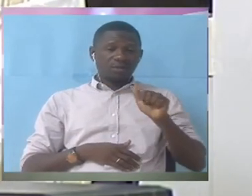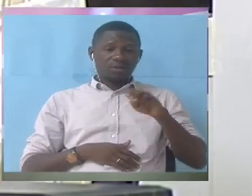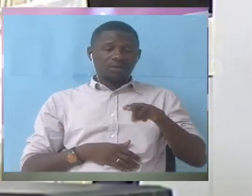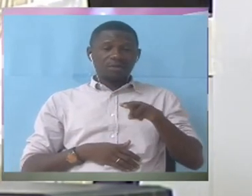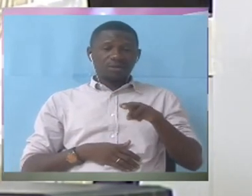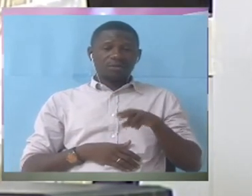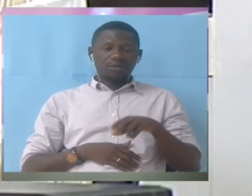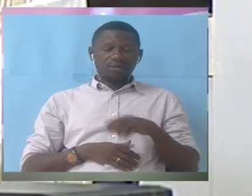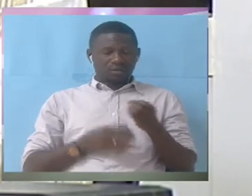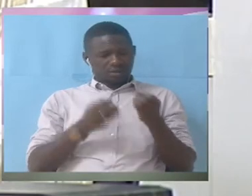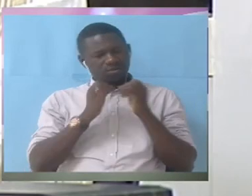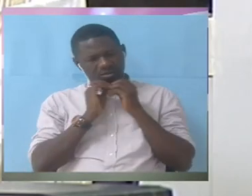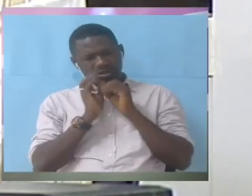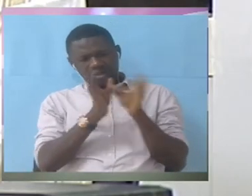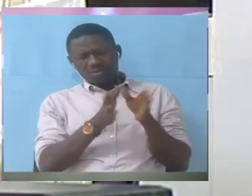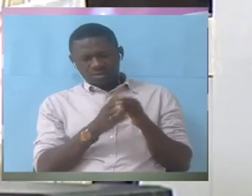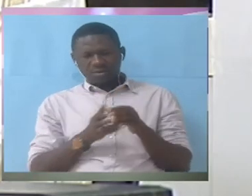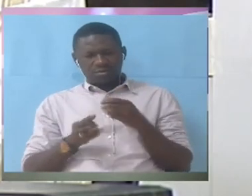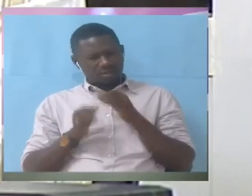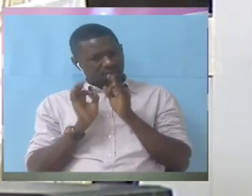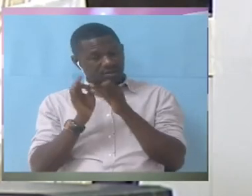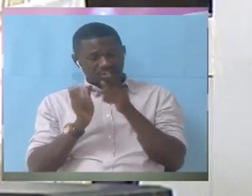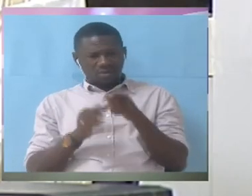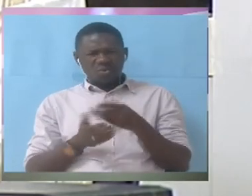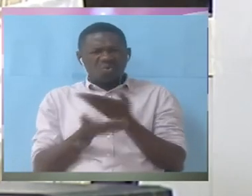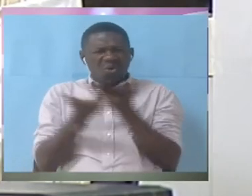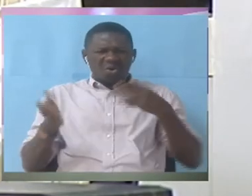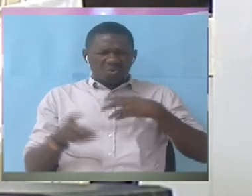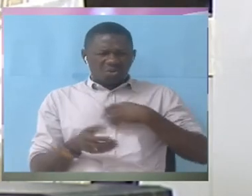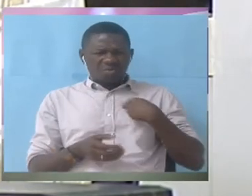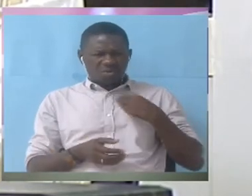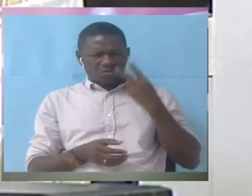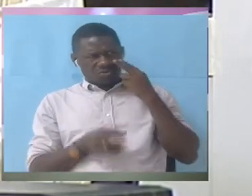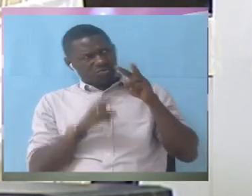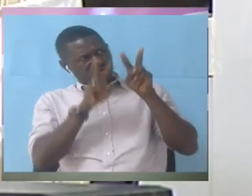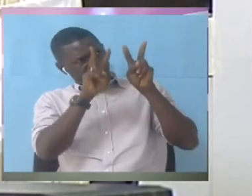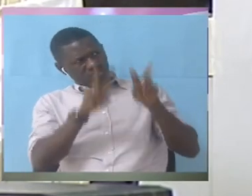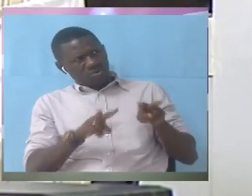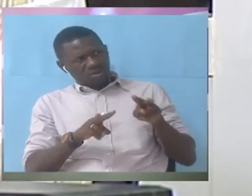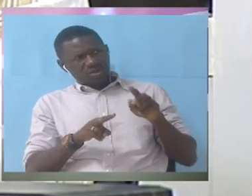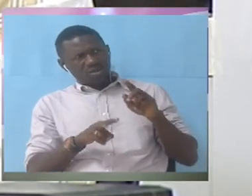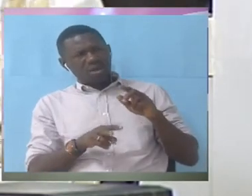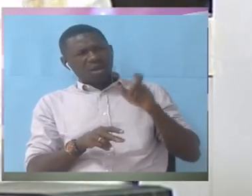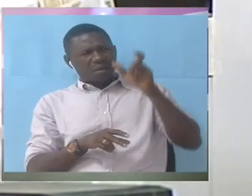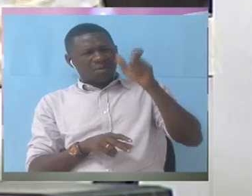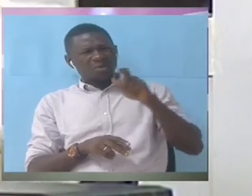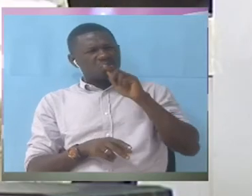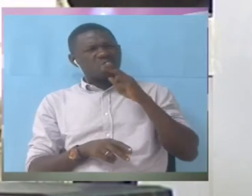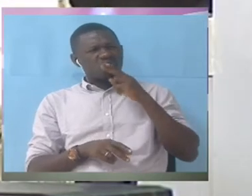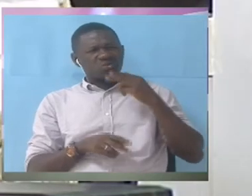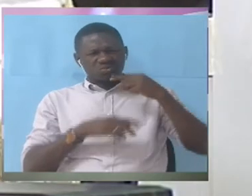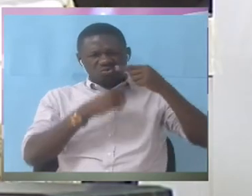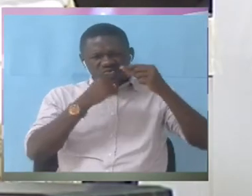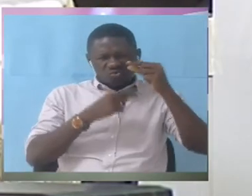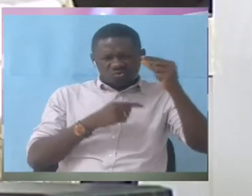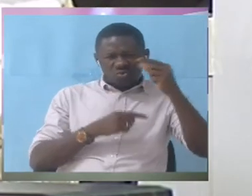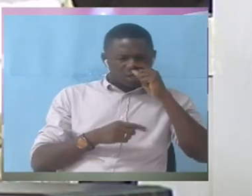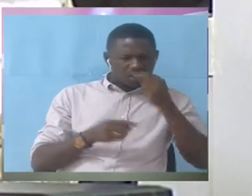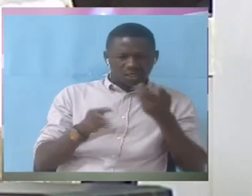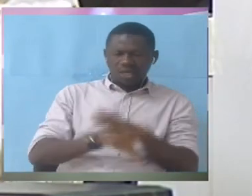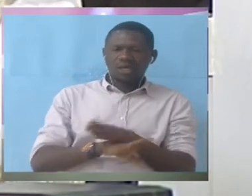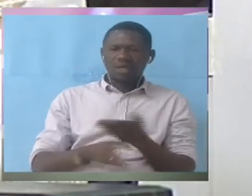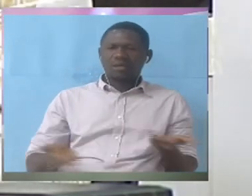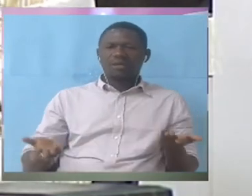man?" So laje Chongan waxon nako nako da nga bëgg ma xol nit ko xamne mu ngi déssi. So he left. Dal di